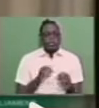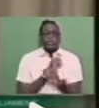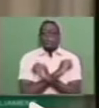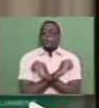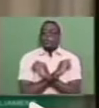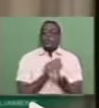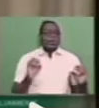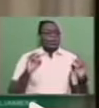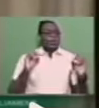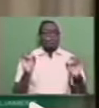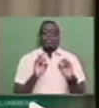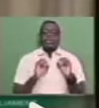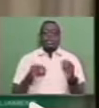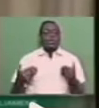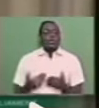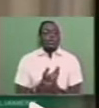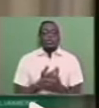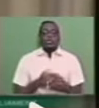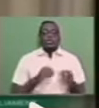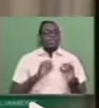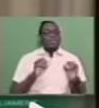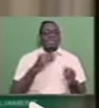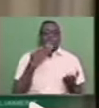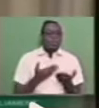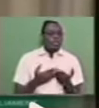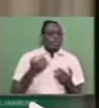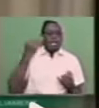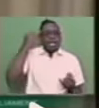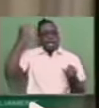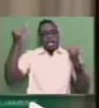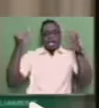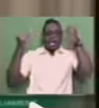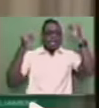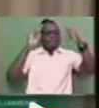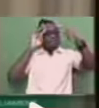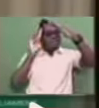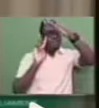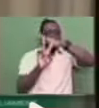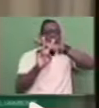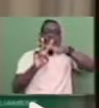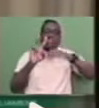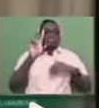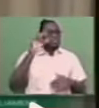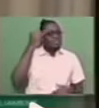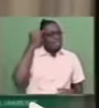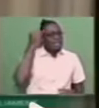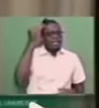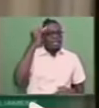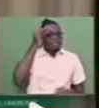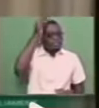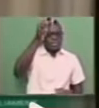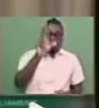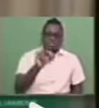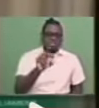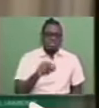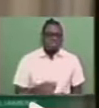nothing innovative. There is no vision to take us into the economy of the 21st century.